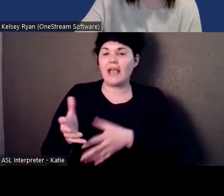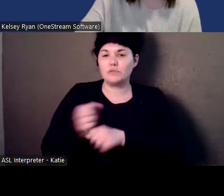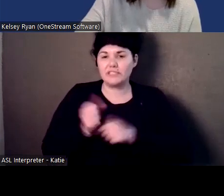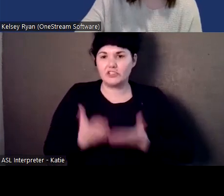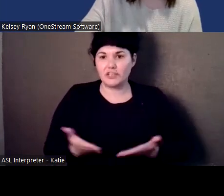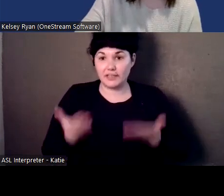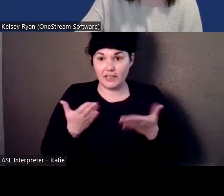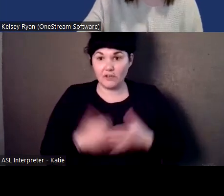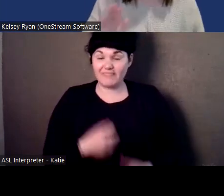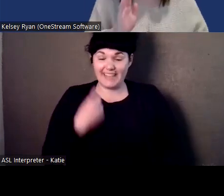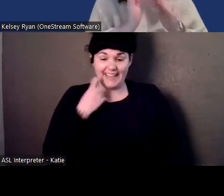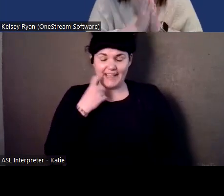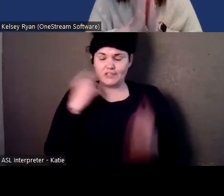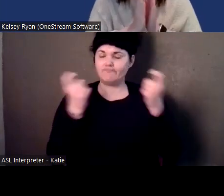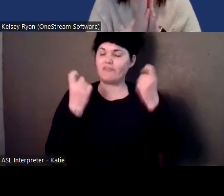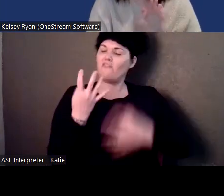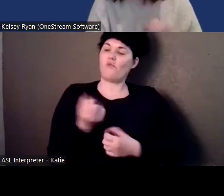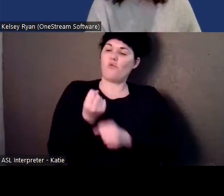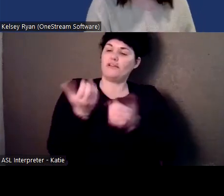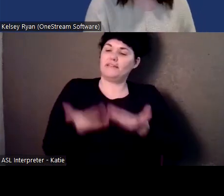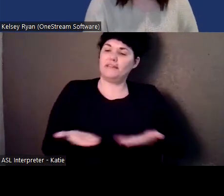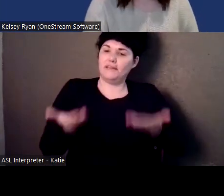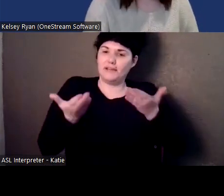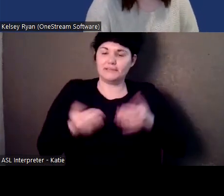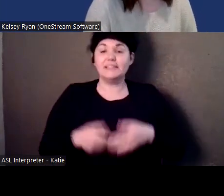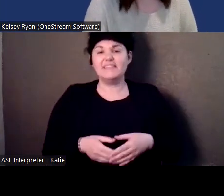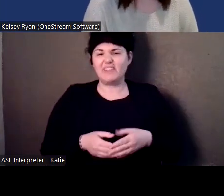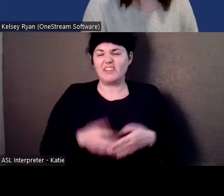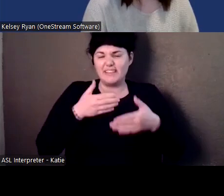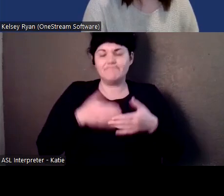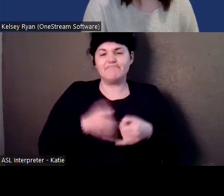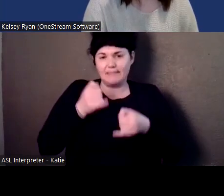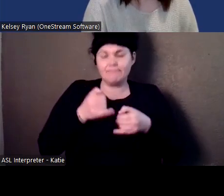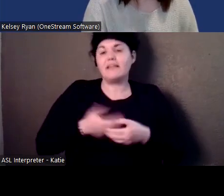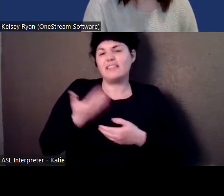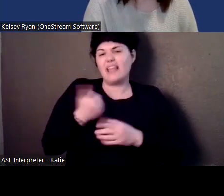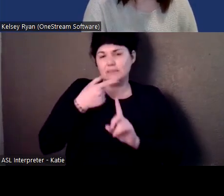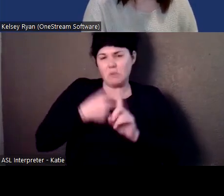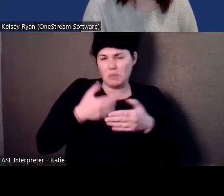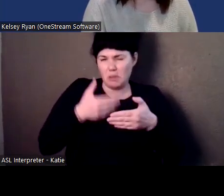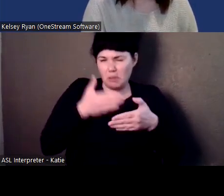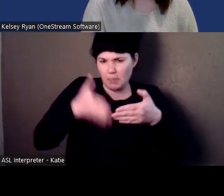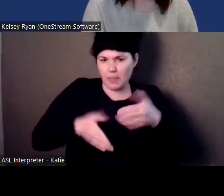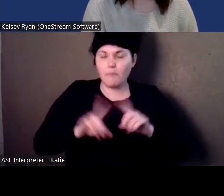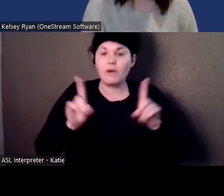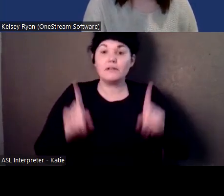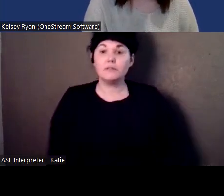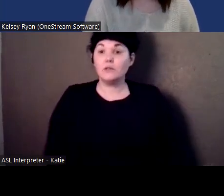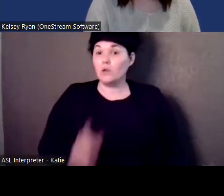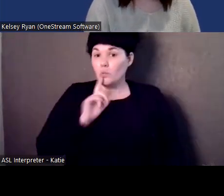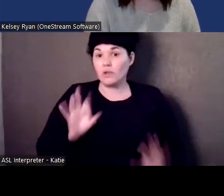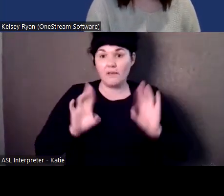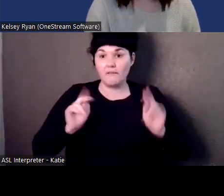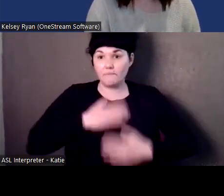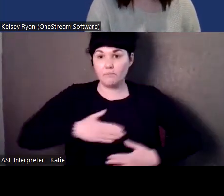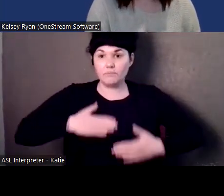my 4-year anniversary at the tail end of last month. So it's been a fun ride. I've been working alongside Kelsey ever